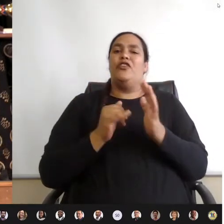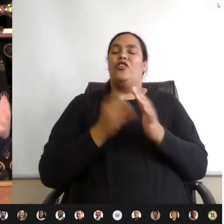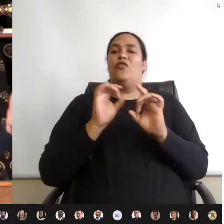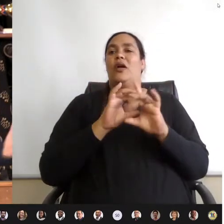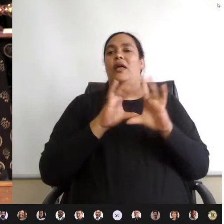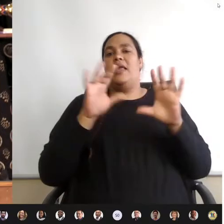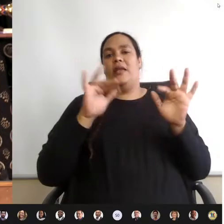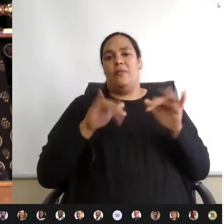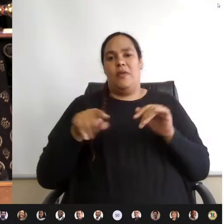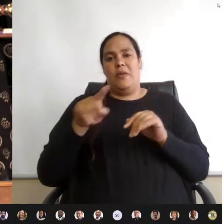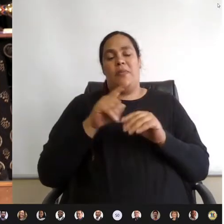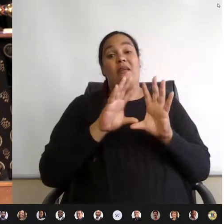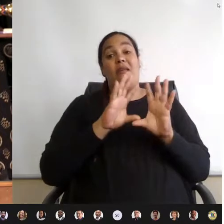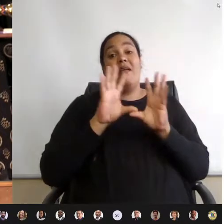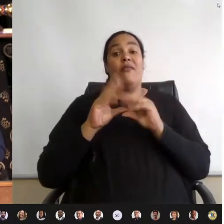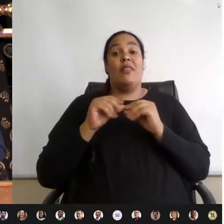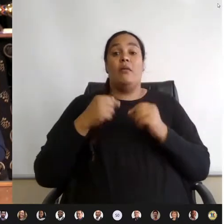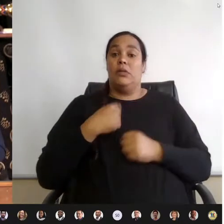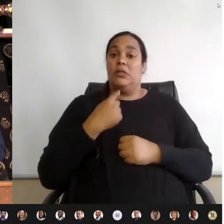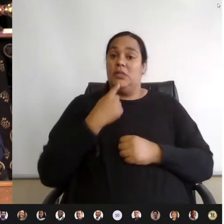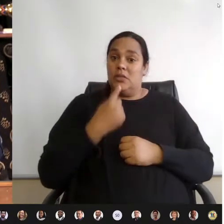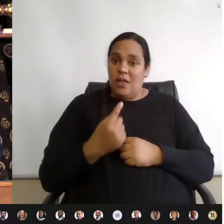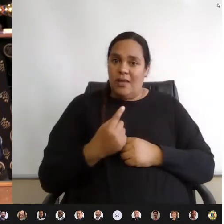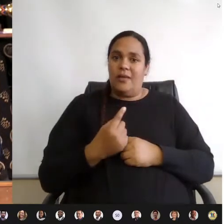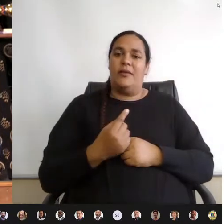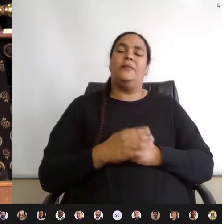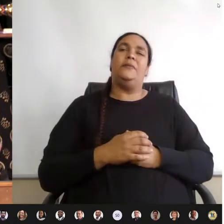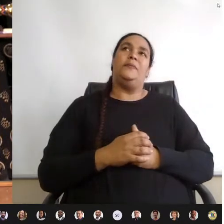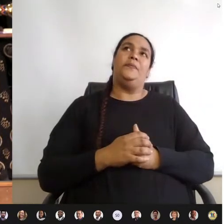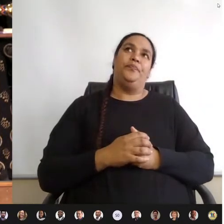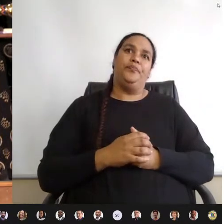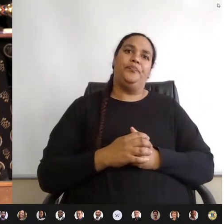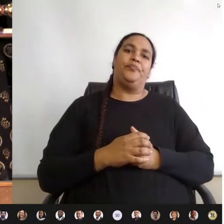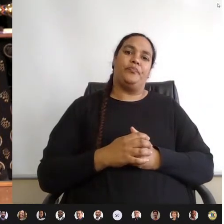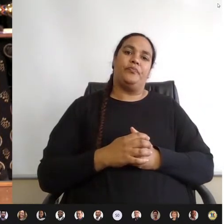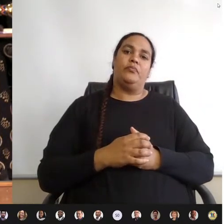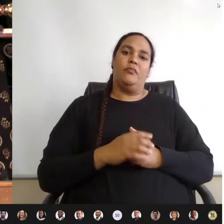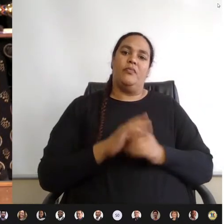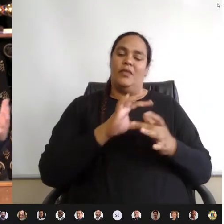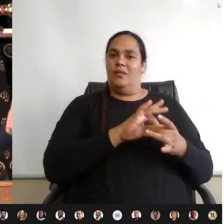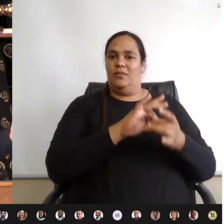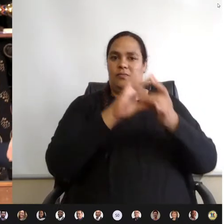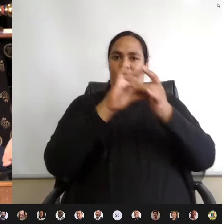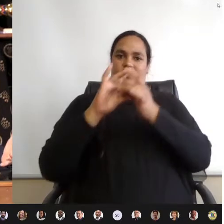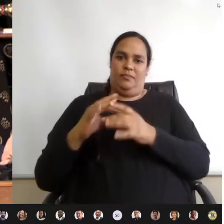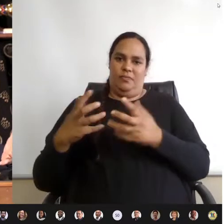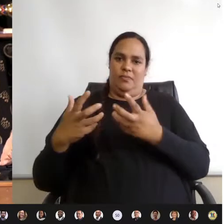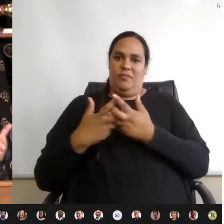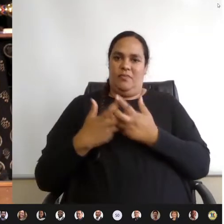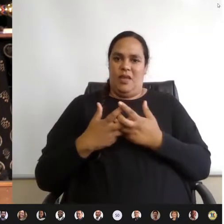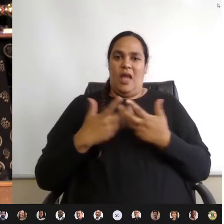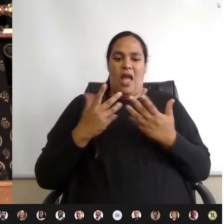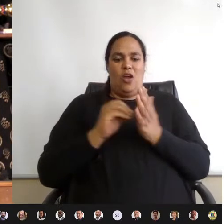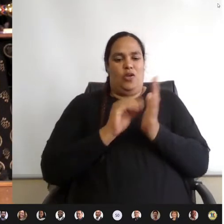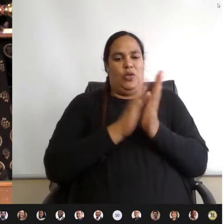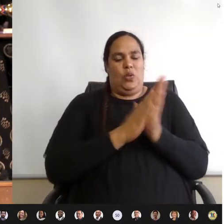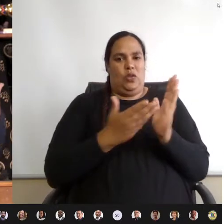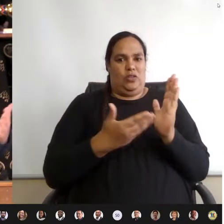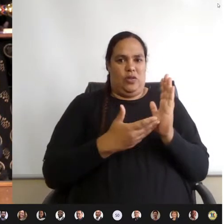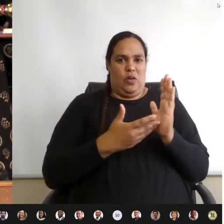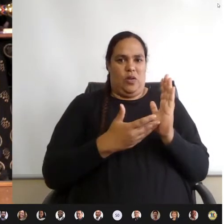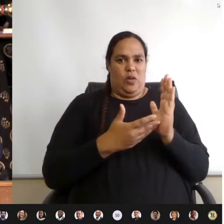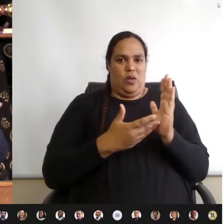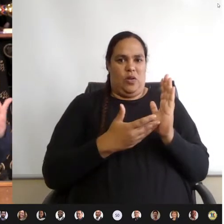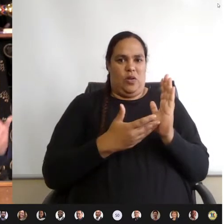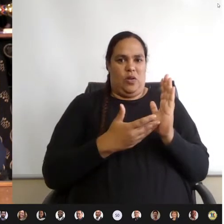of course, everything that I say is in Hansard, because that's how it is recorded. When I or